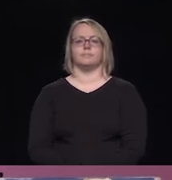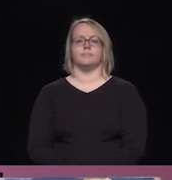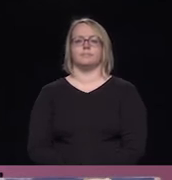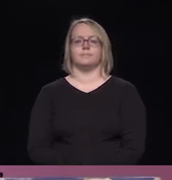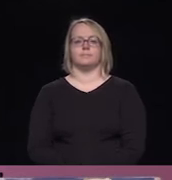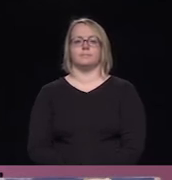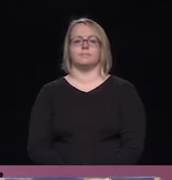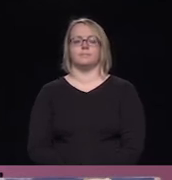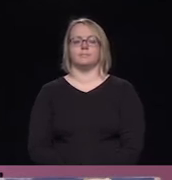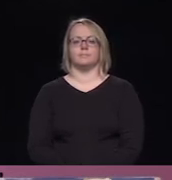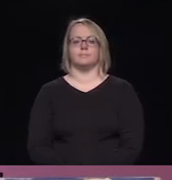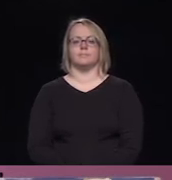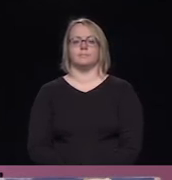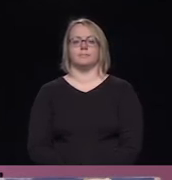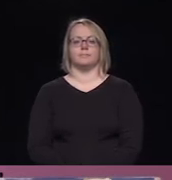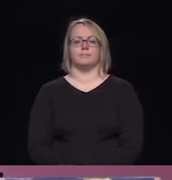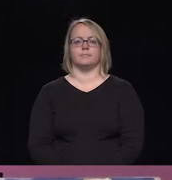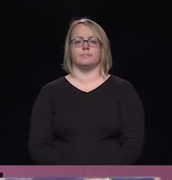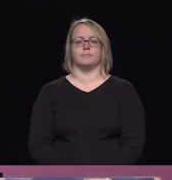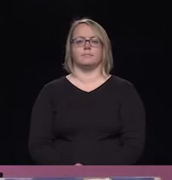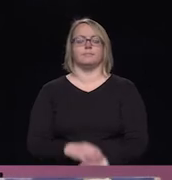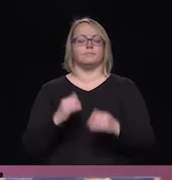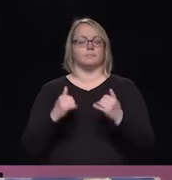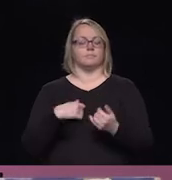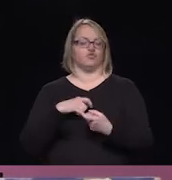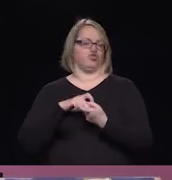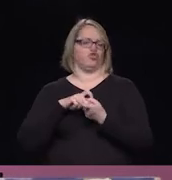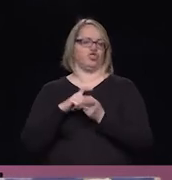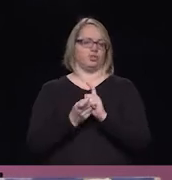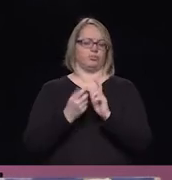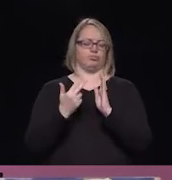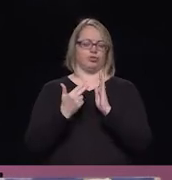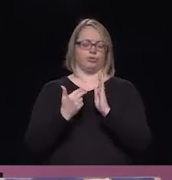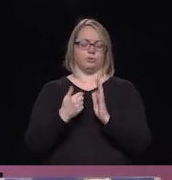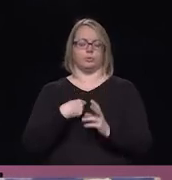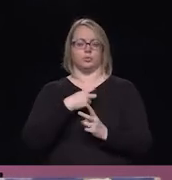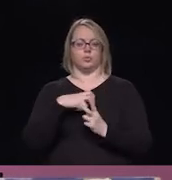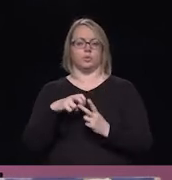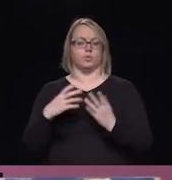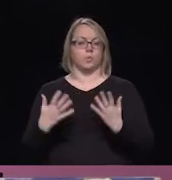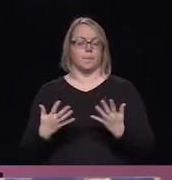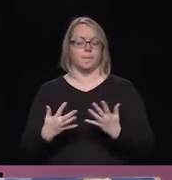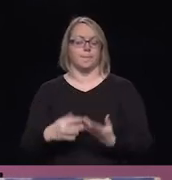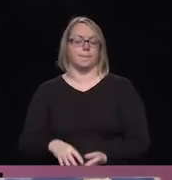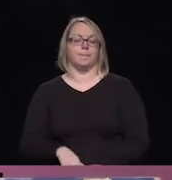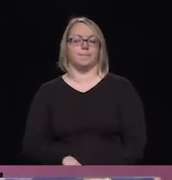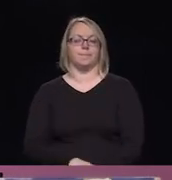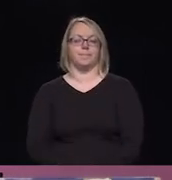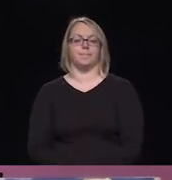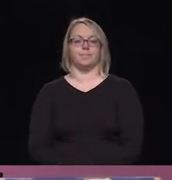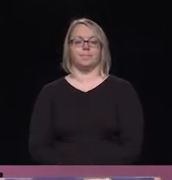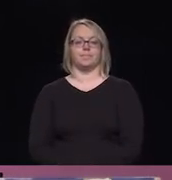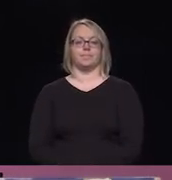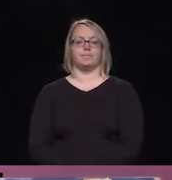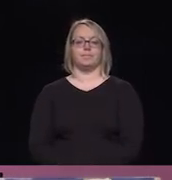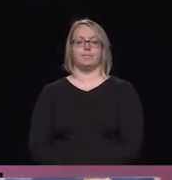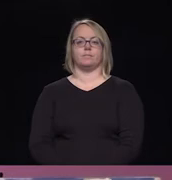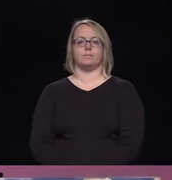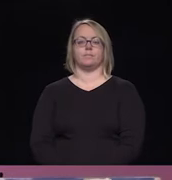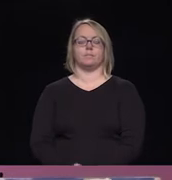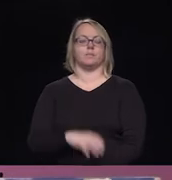the round brushes, the little sister or the baby. I'm going to go ahead and use that little sister and fill in